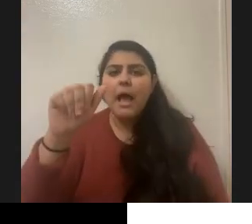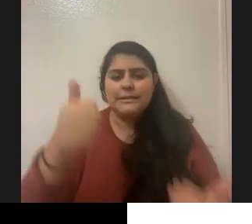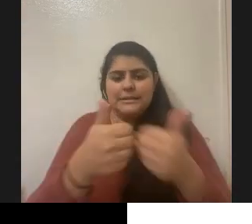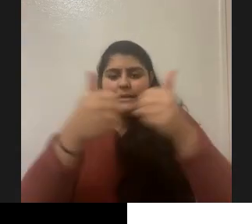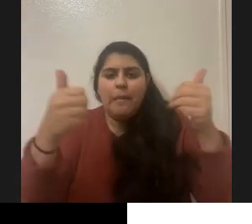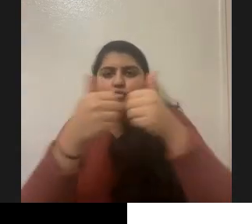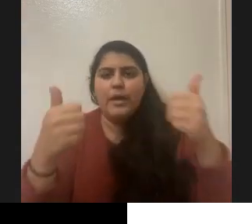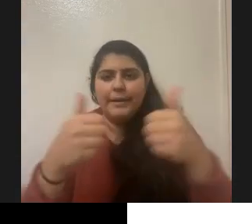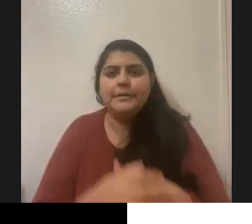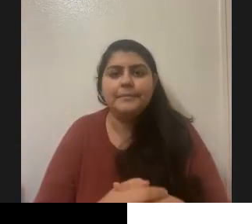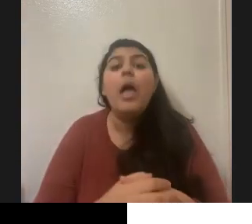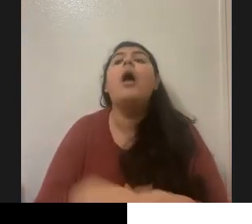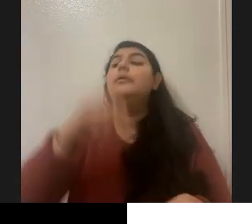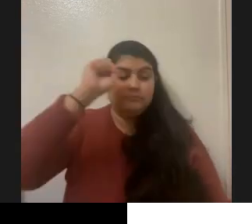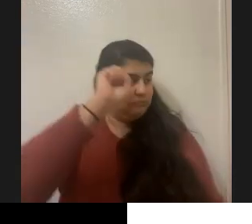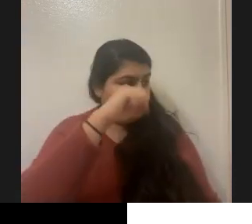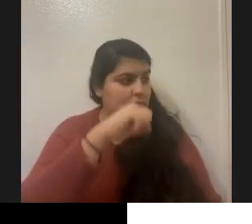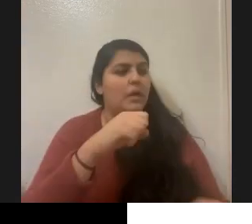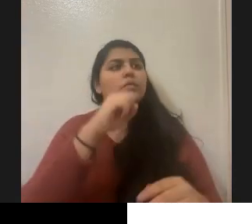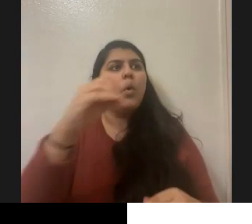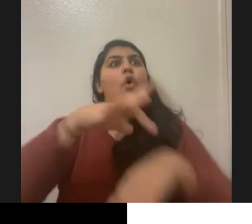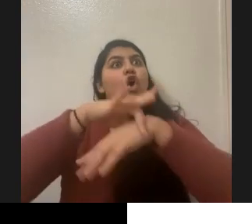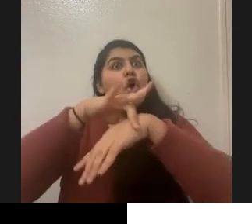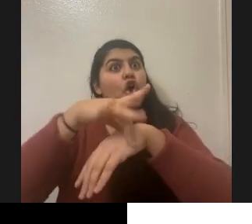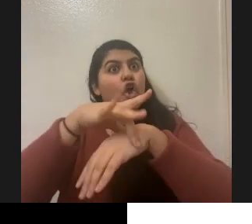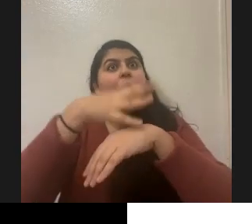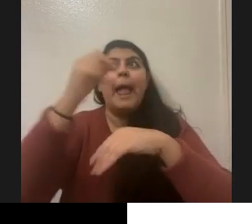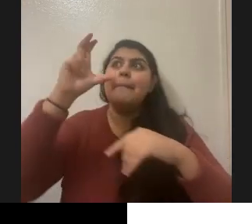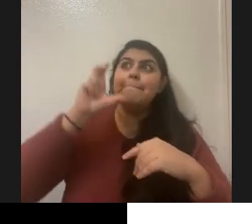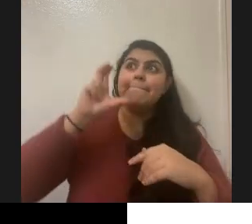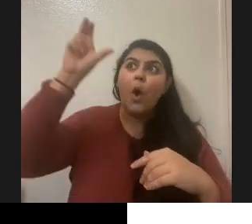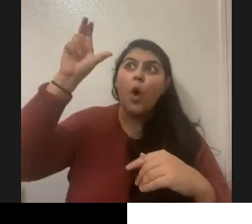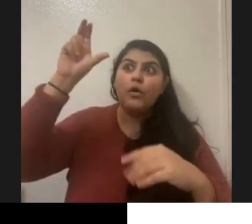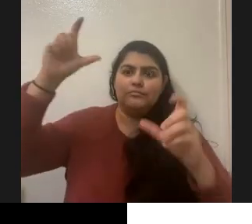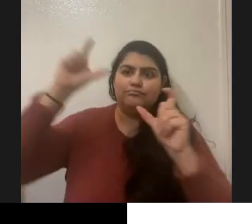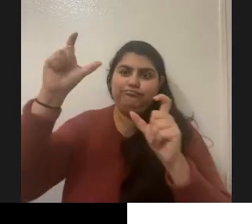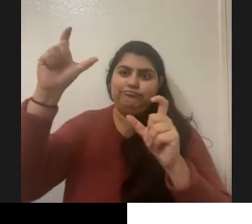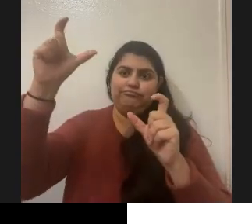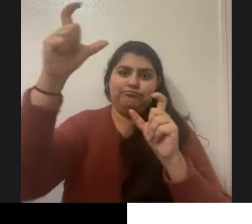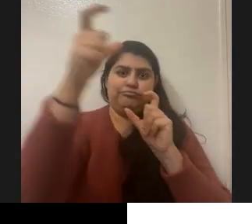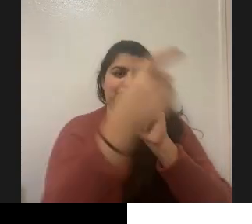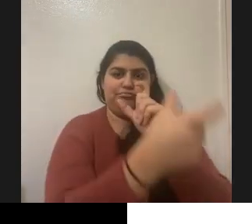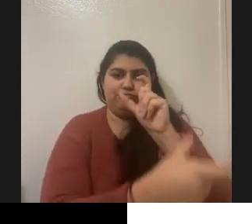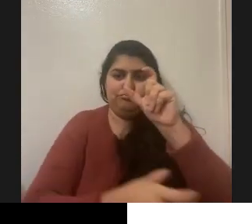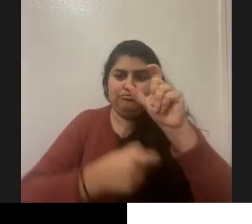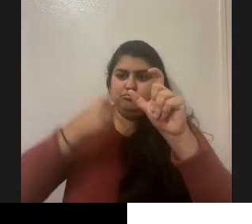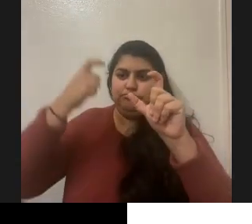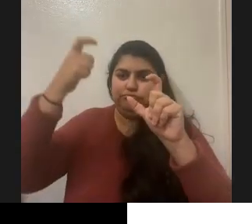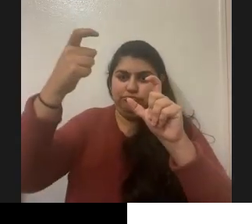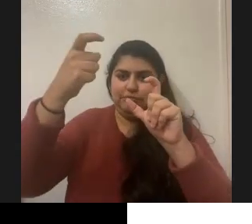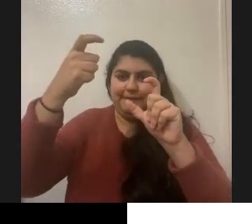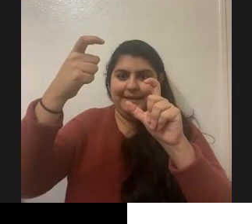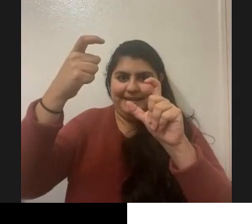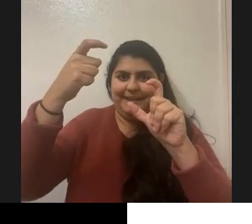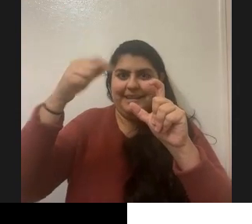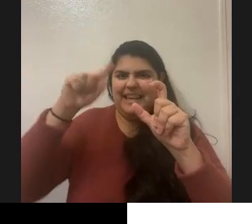separate? Yeah. So kind of like how our Earth and our moon are kind of locked together, and the moon, you know, kind of orbits around our